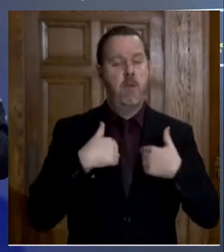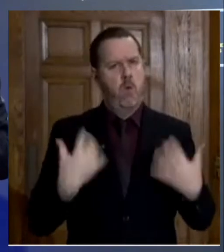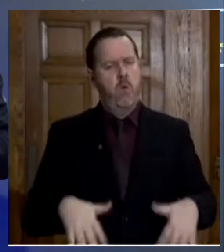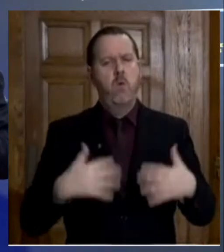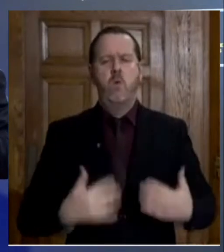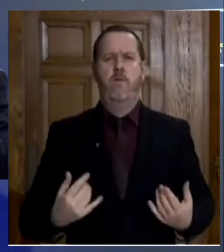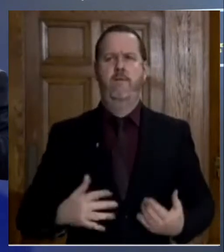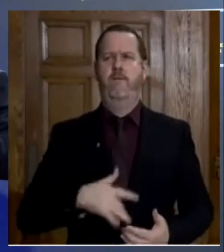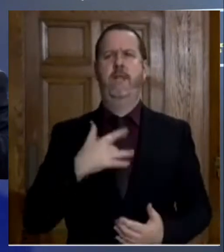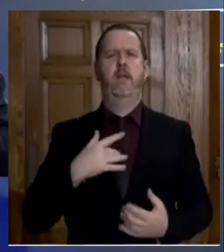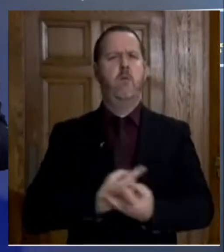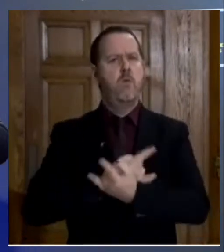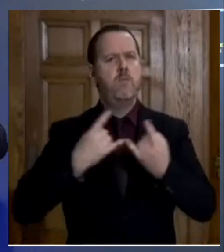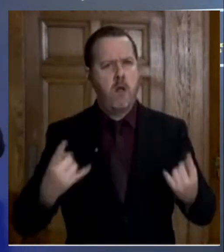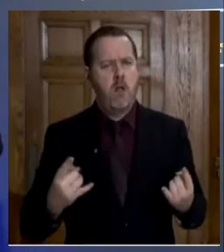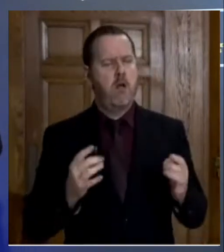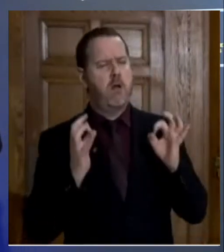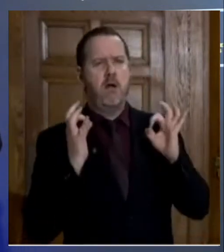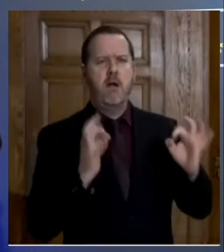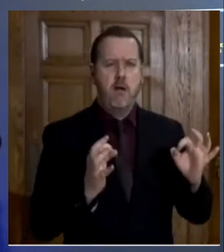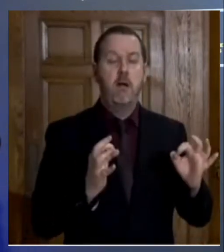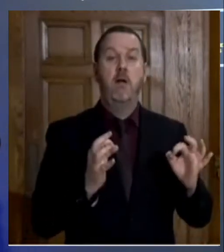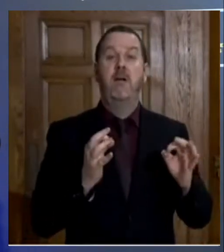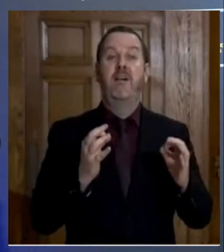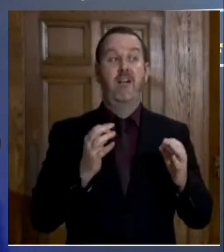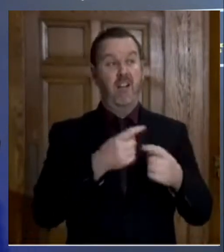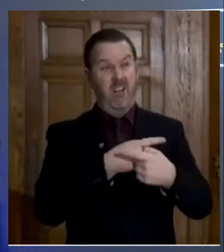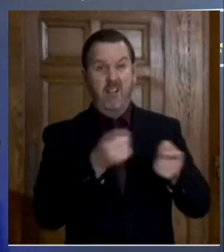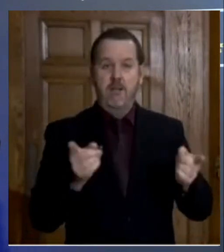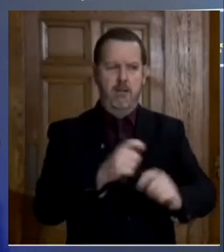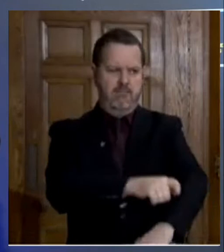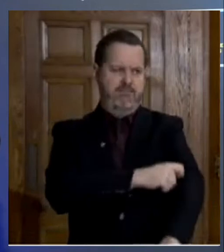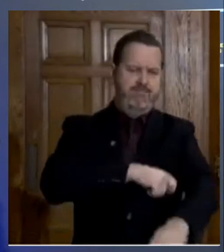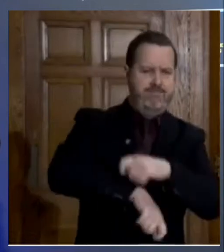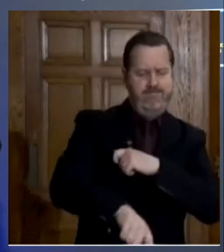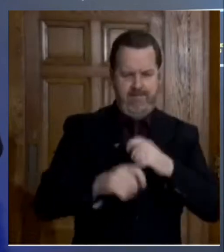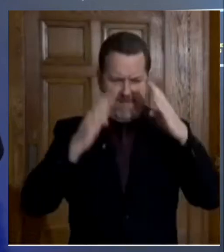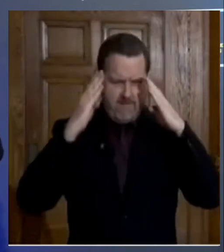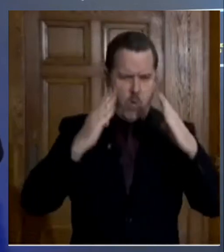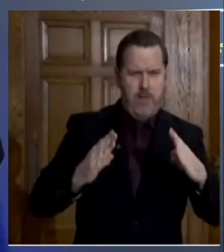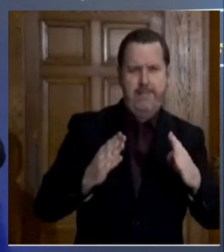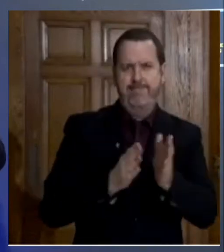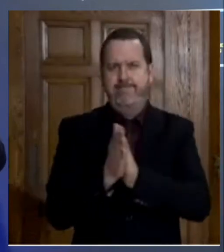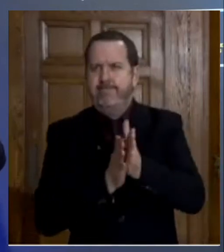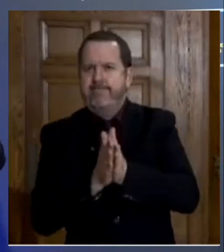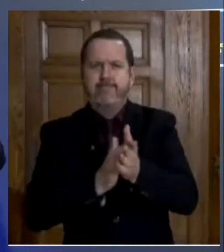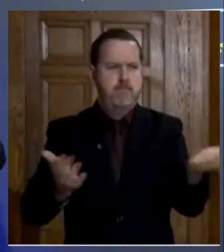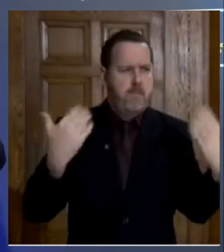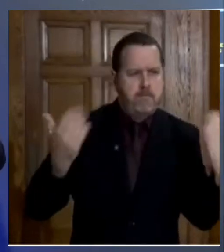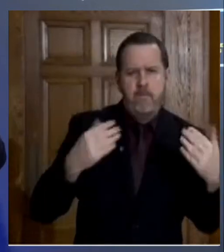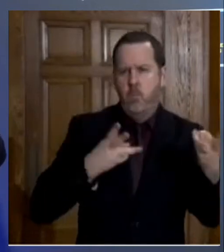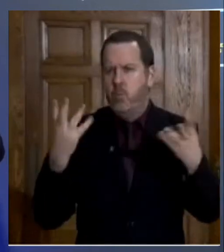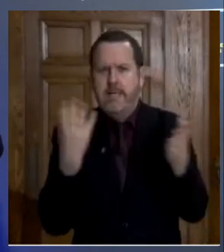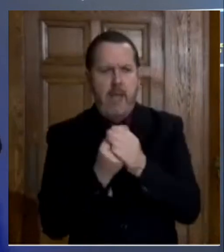amazed, not just by the dedication and expertise, but by the enthusiasm, the collaboration and the innovation.